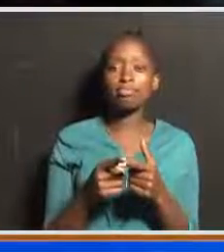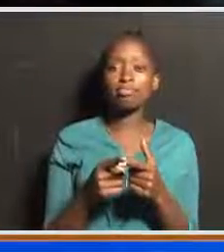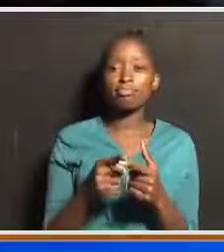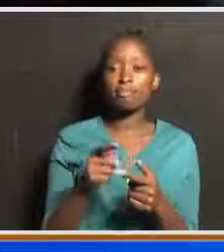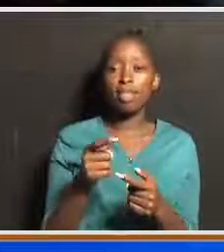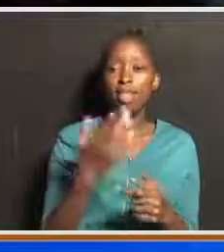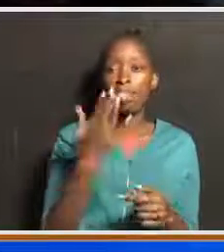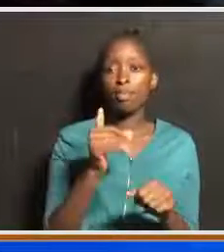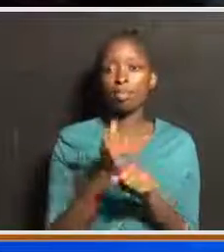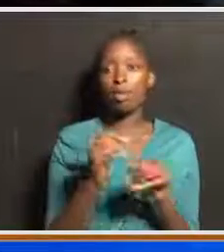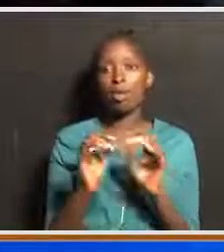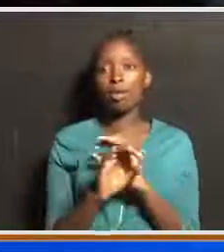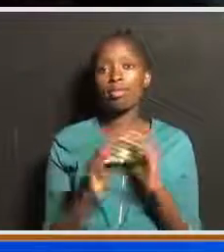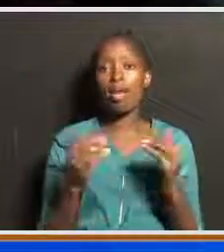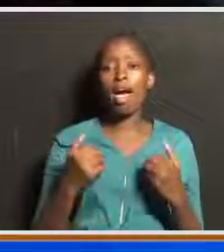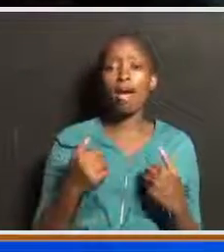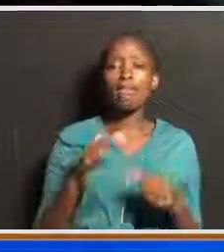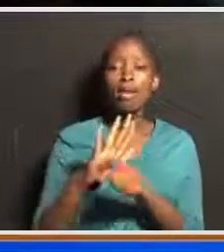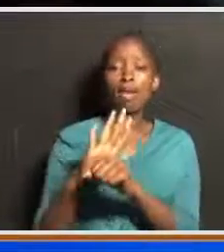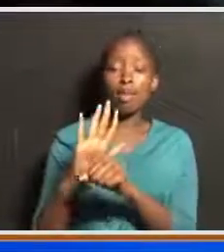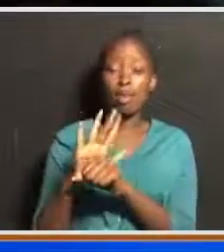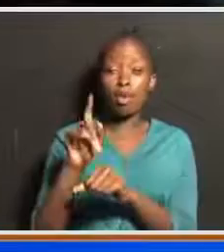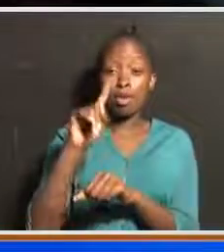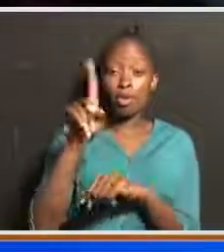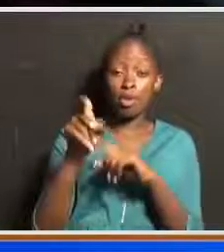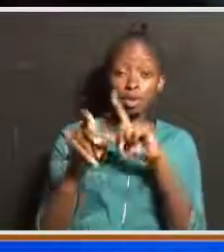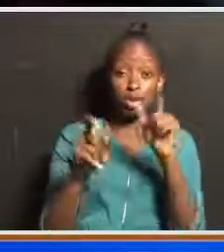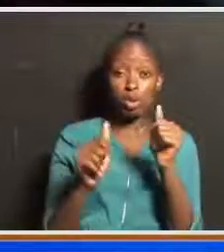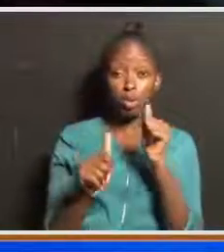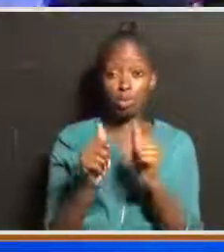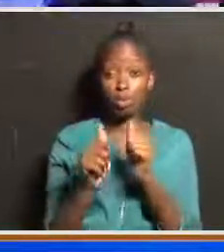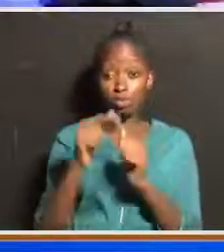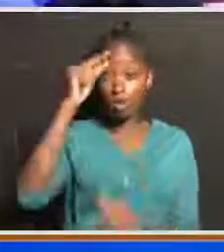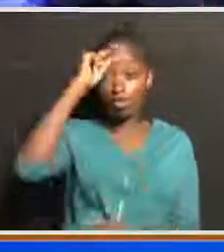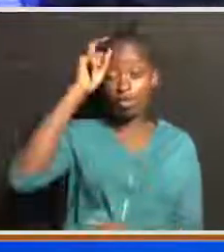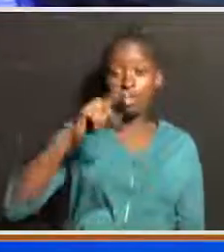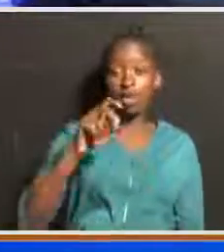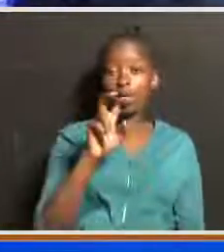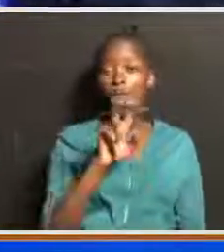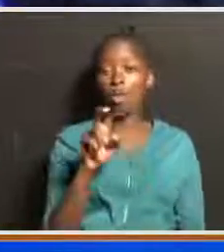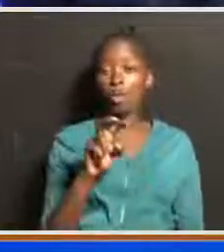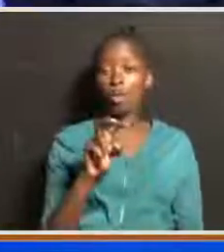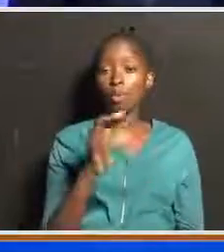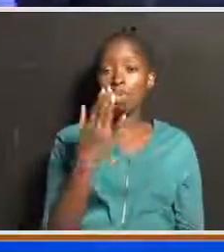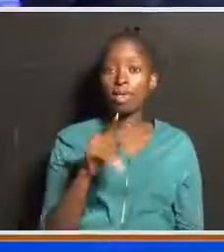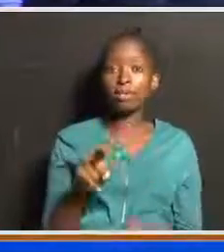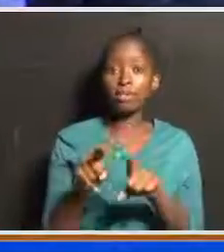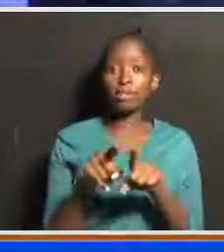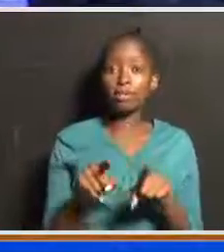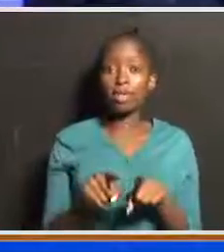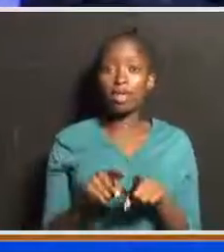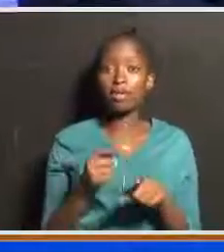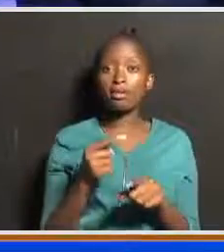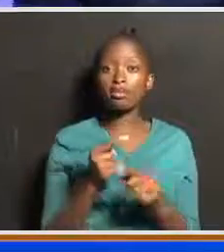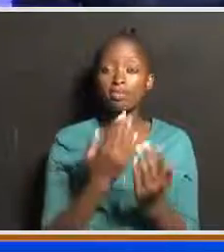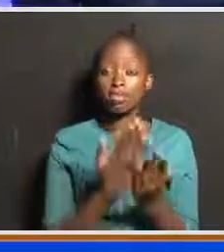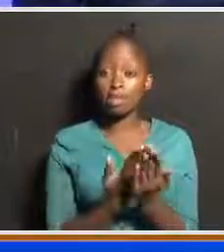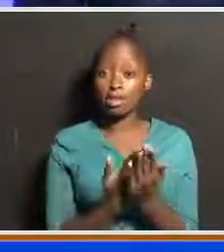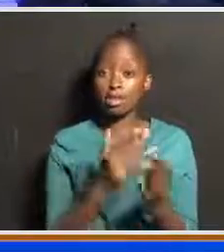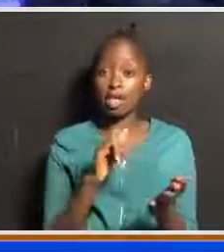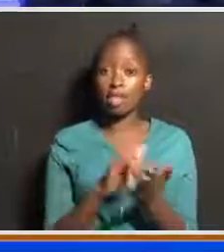Kuna maswali mengi tunataka serikali inatakana iangalie. They have also suggested that legally registered